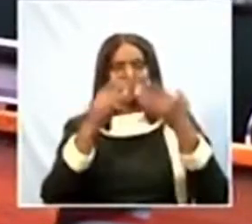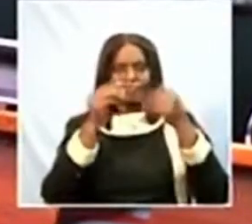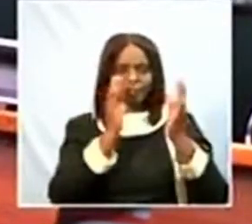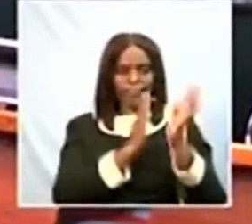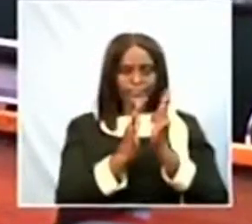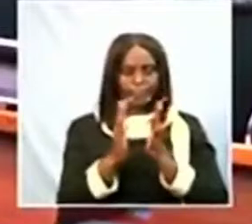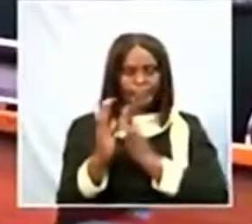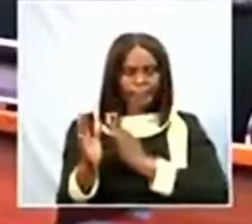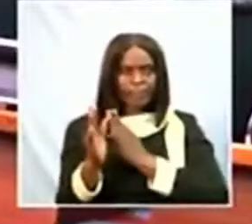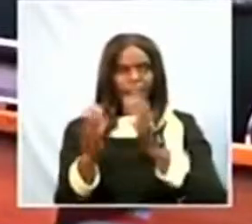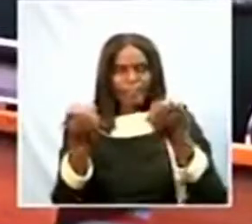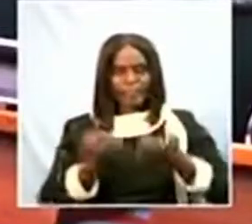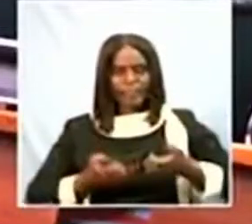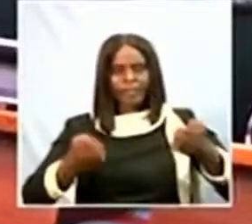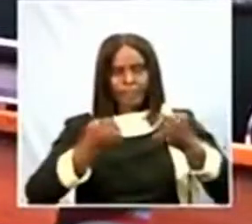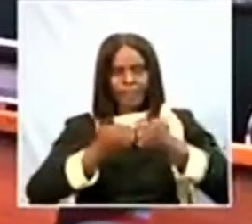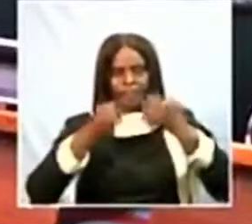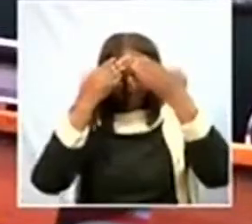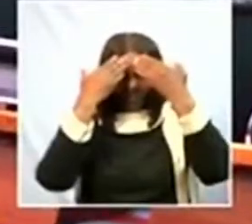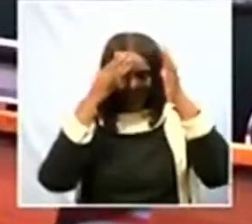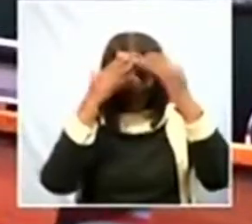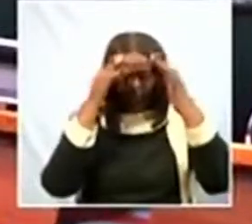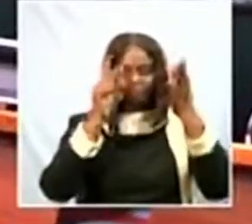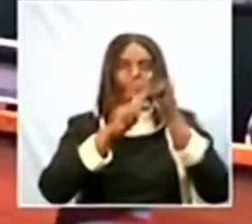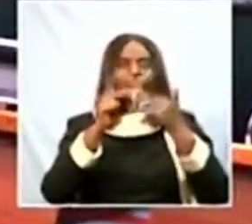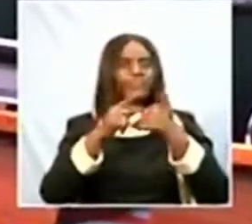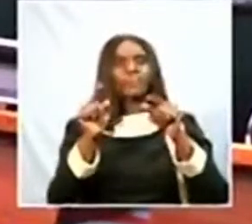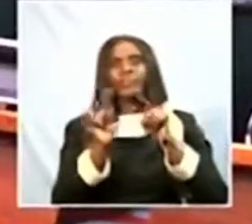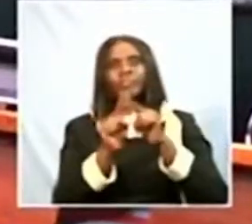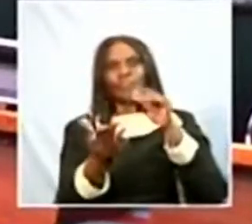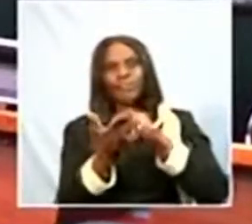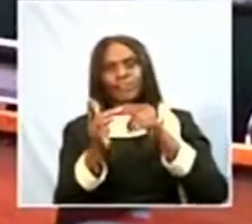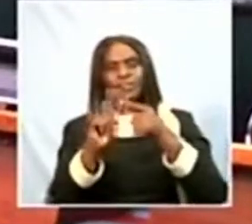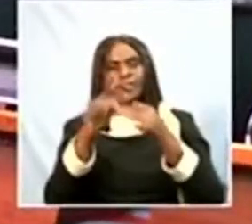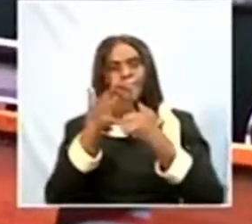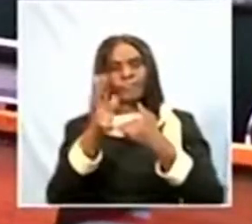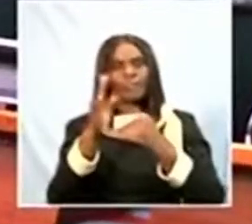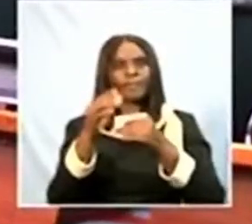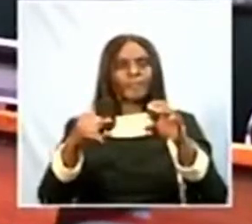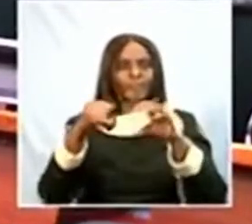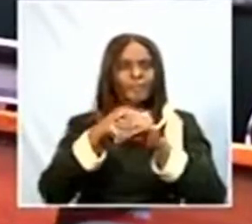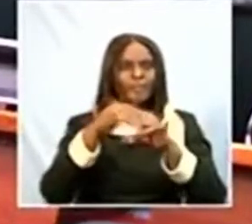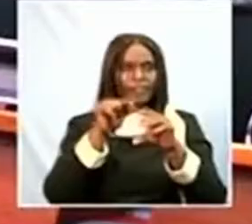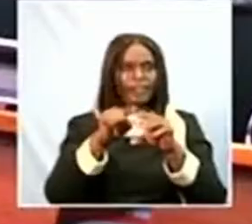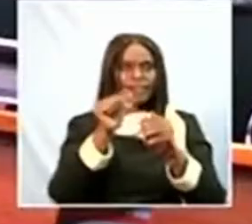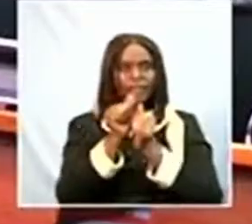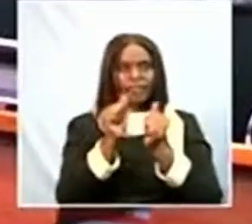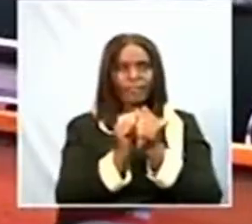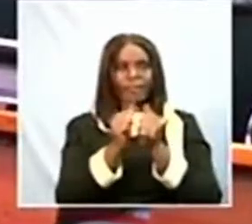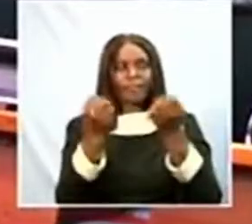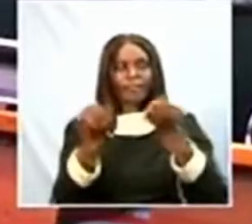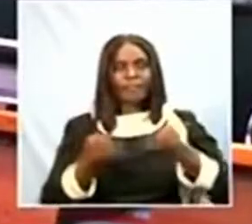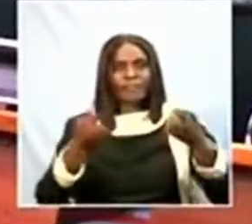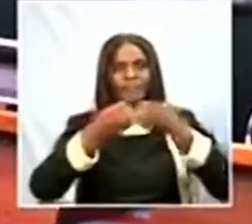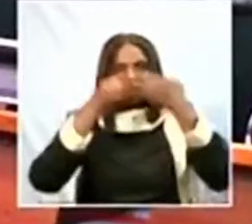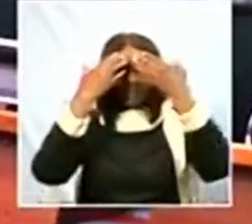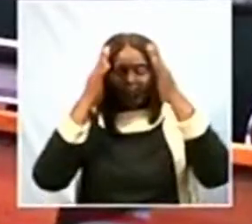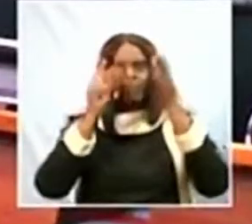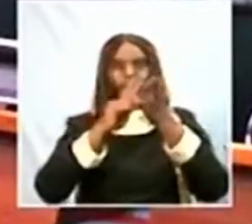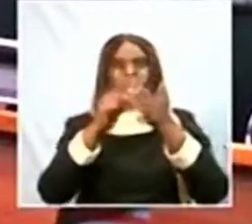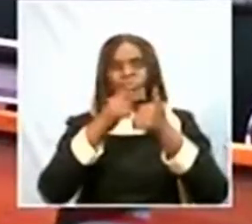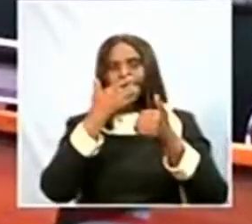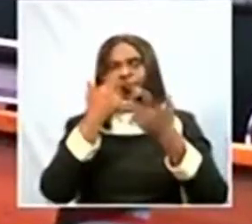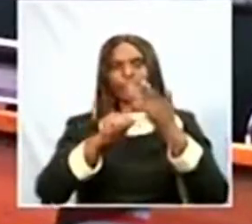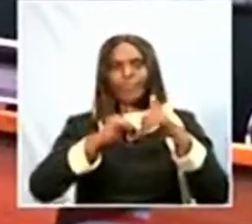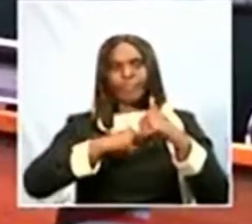leverage environmental awareness events and to share engaging content about environmental awareness events. We should